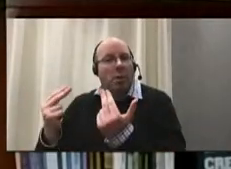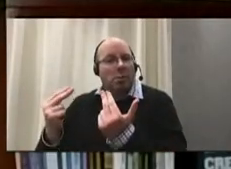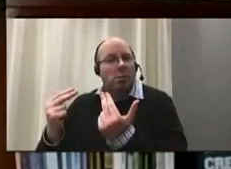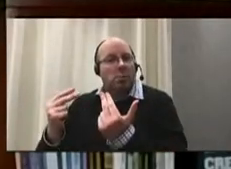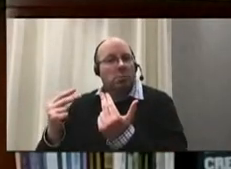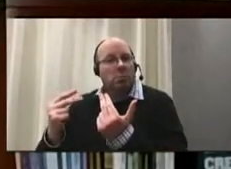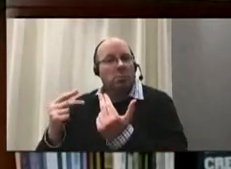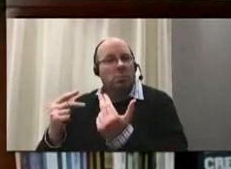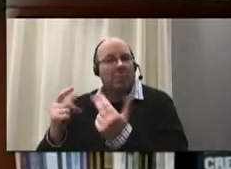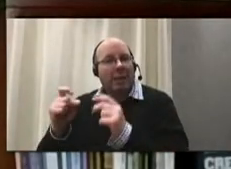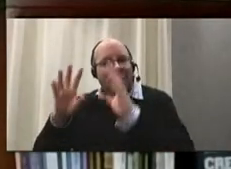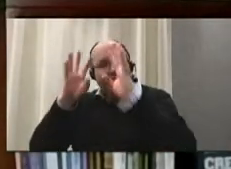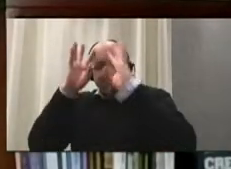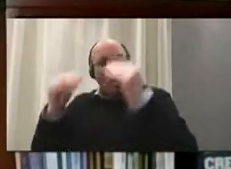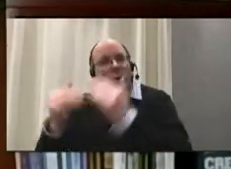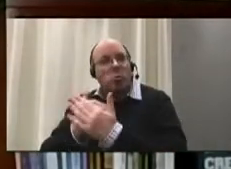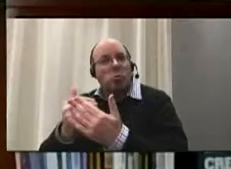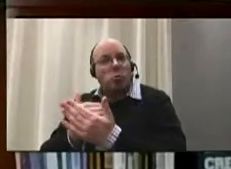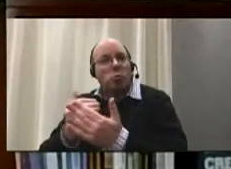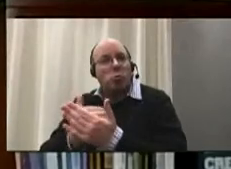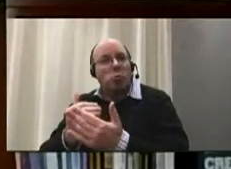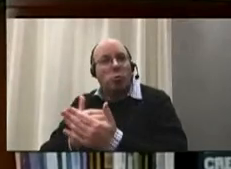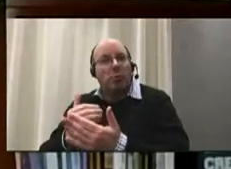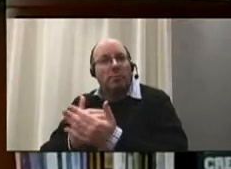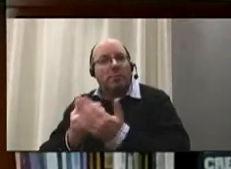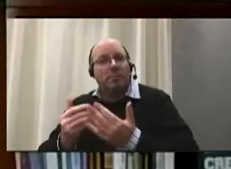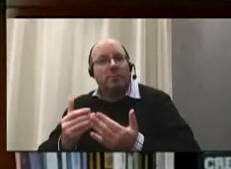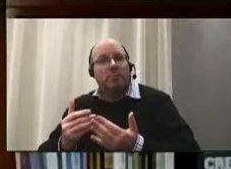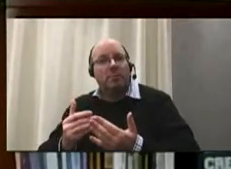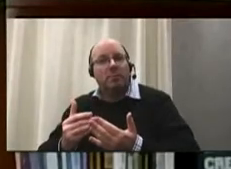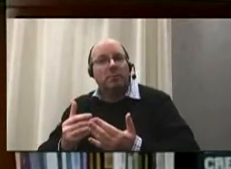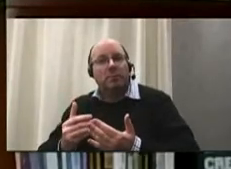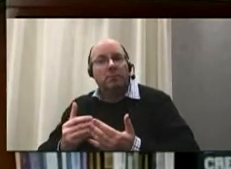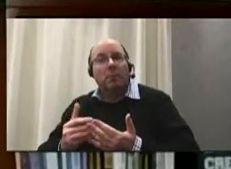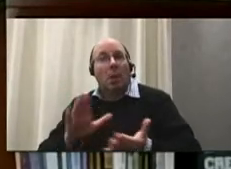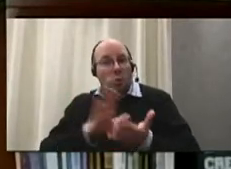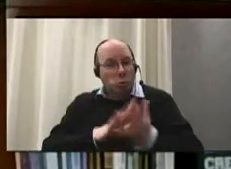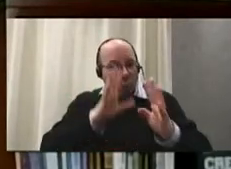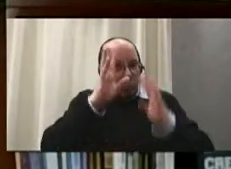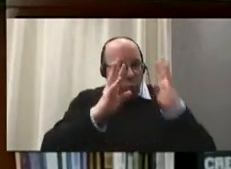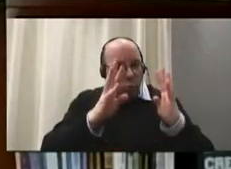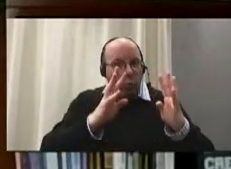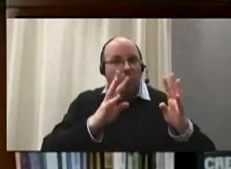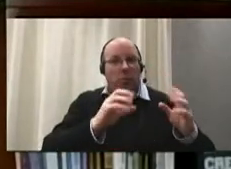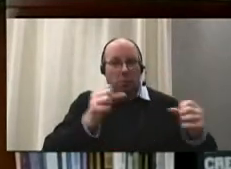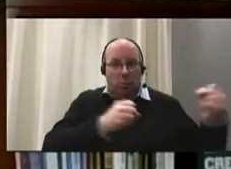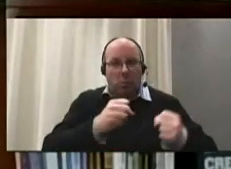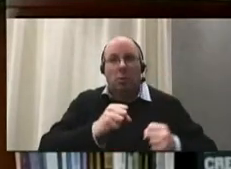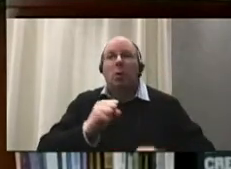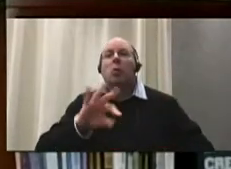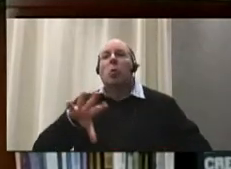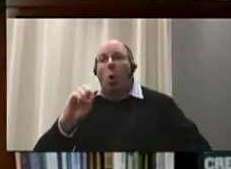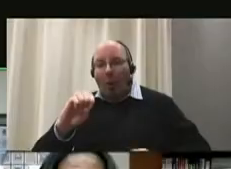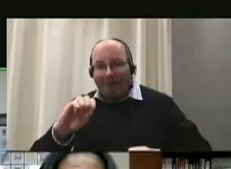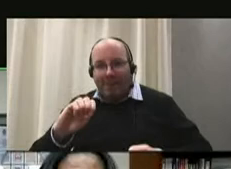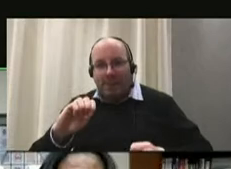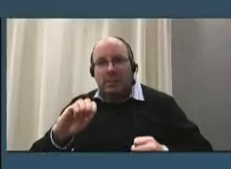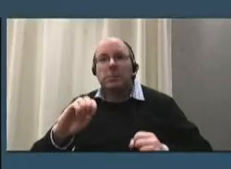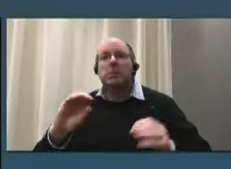thing from all of our schools to our offices to my office.